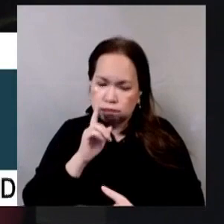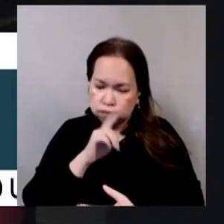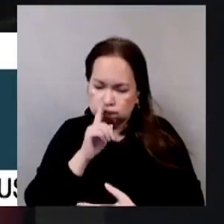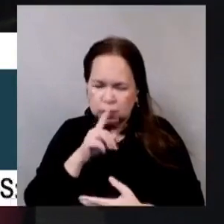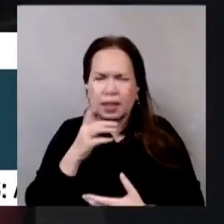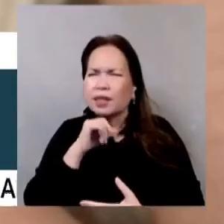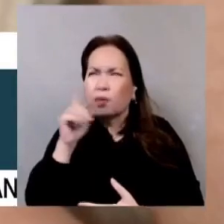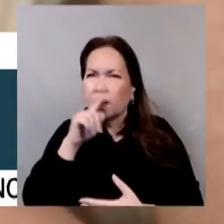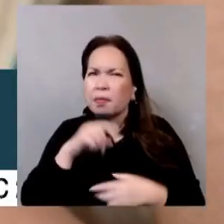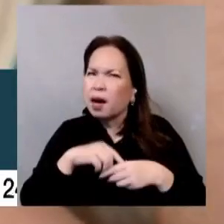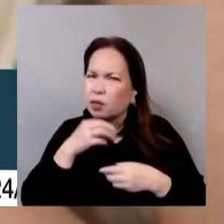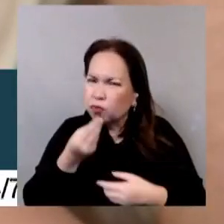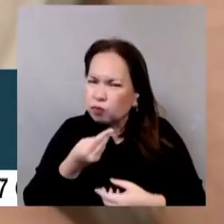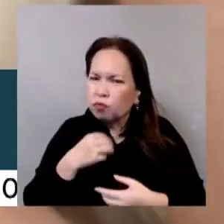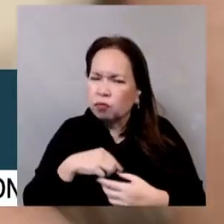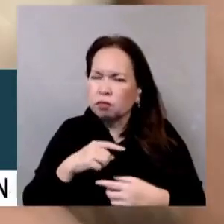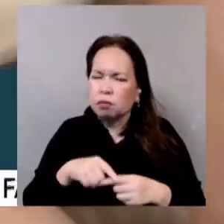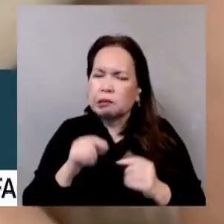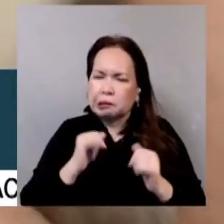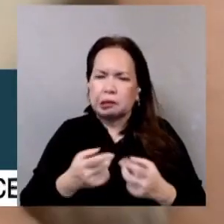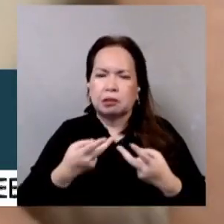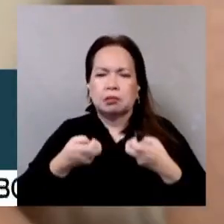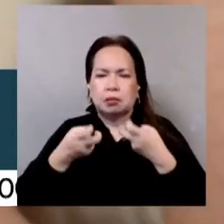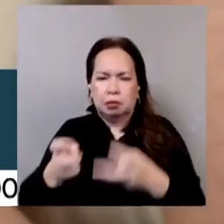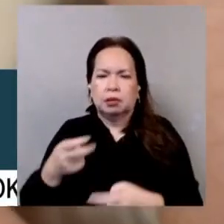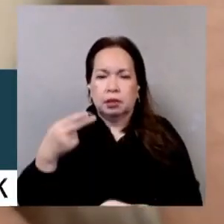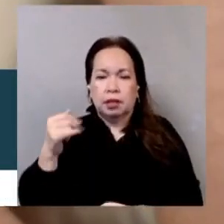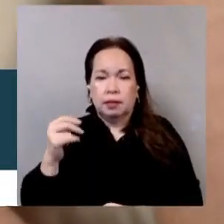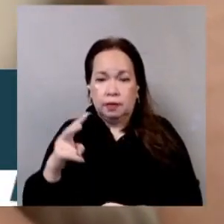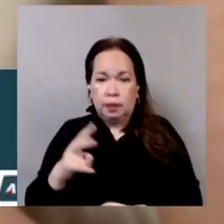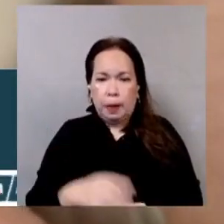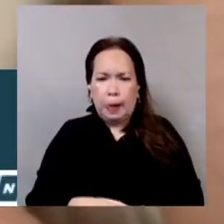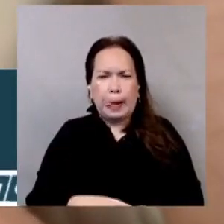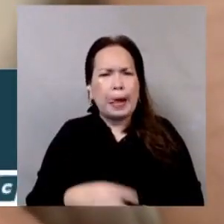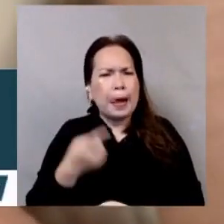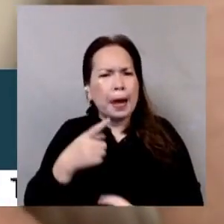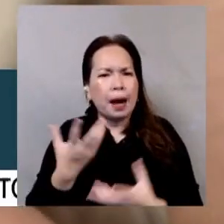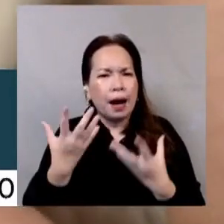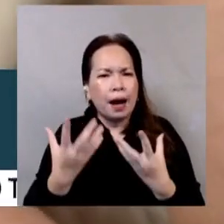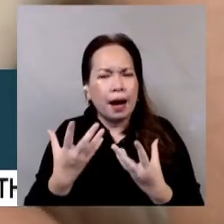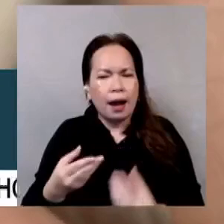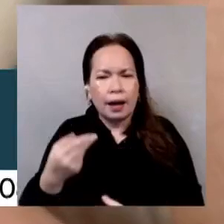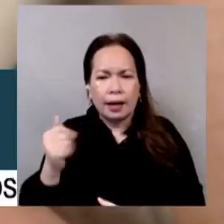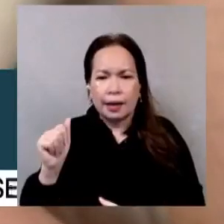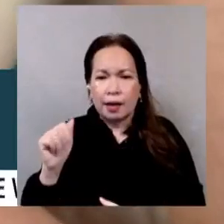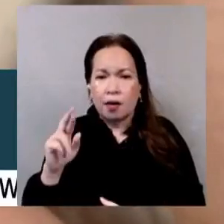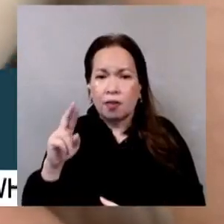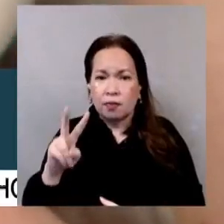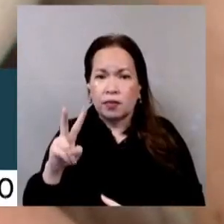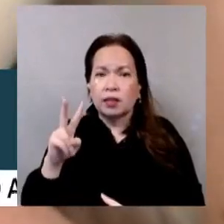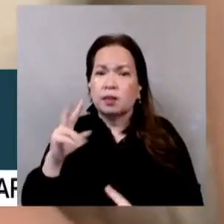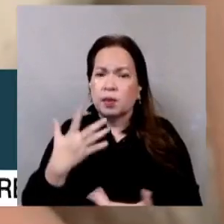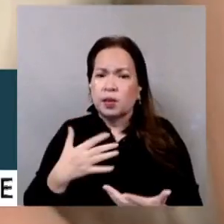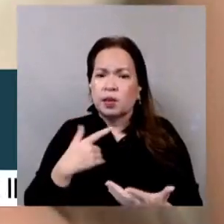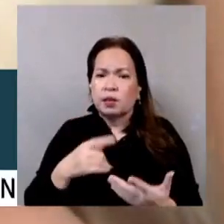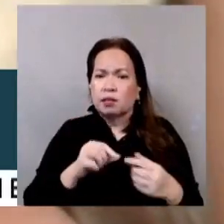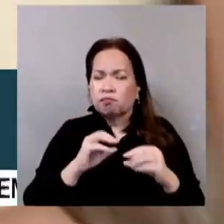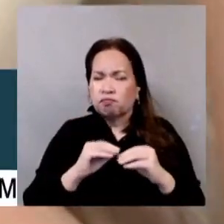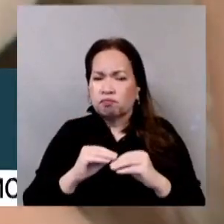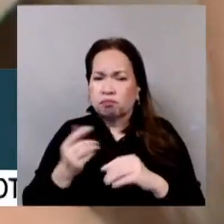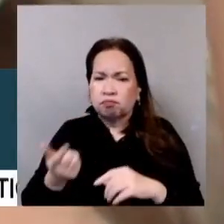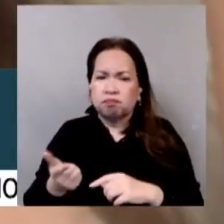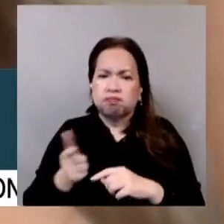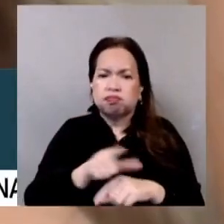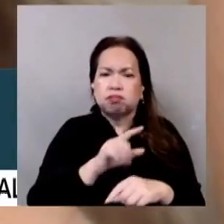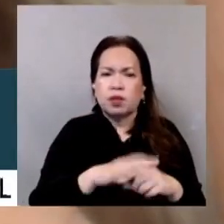siya makatransmit ulit. The shortage of ARVs may also lead to further increase in the number of new HIV cases.